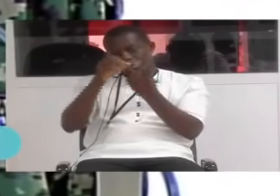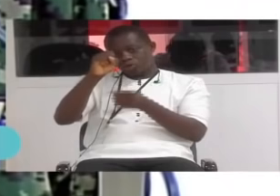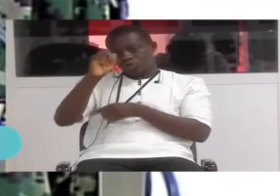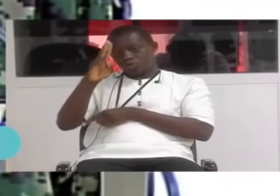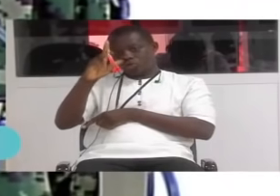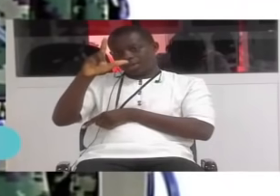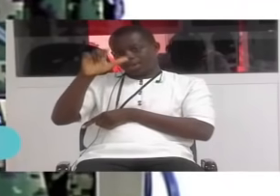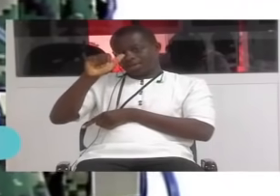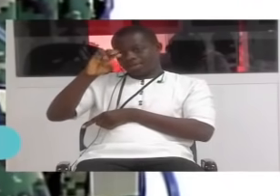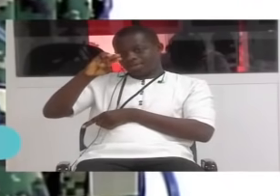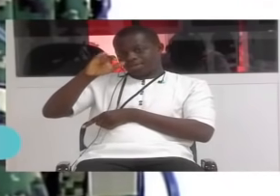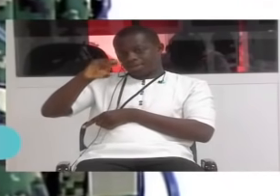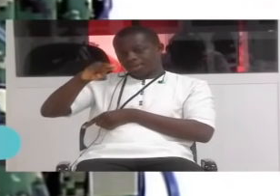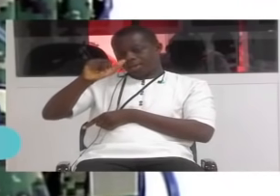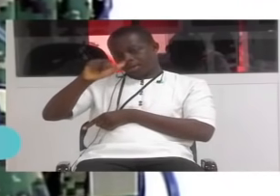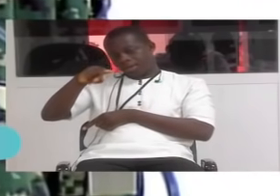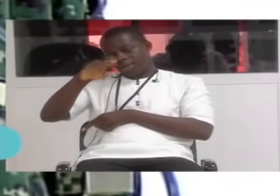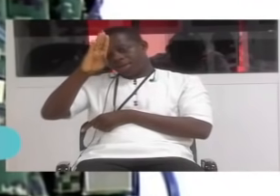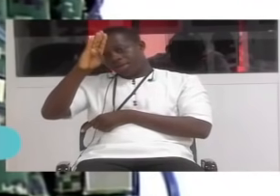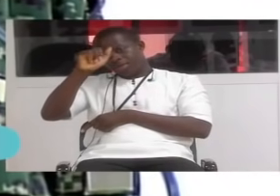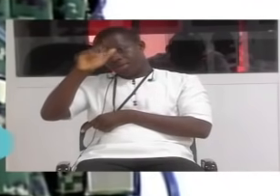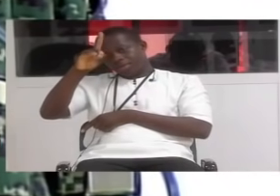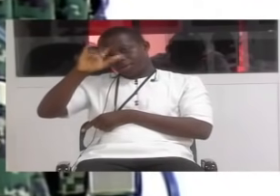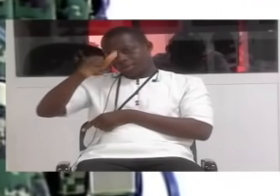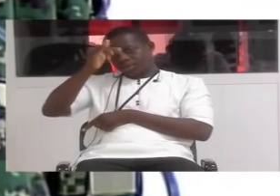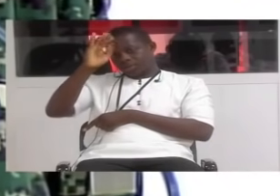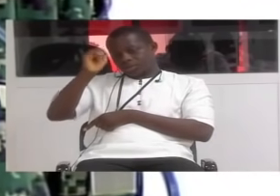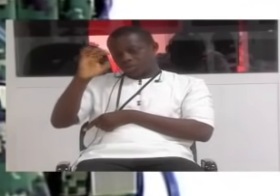Suleiman Baji nataje. General Suleiman Baji came there.